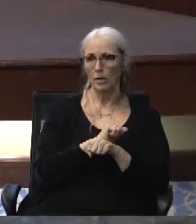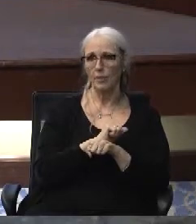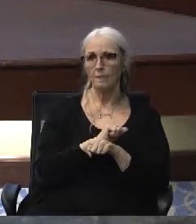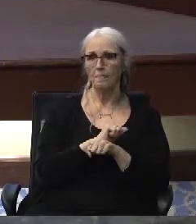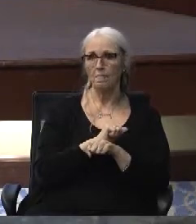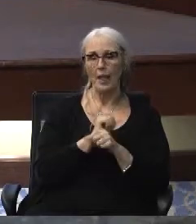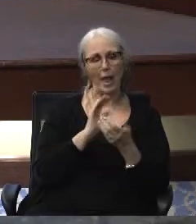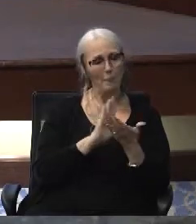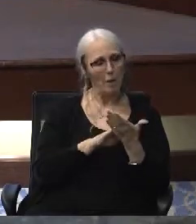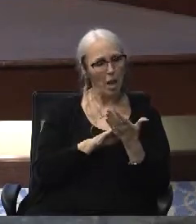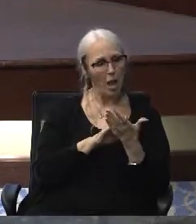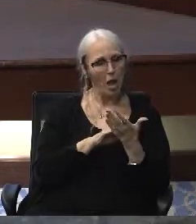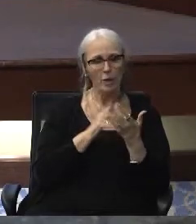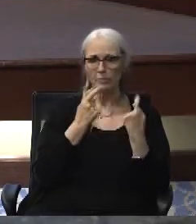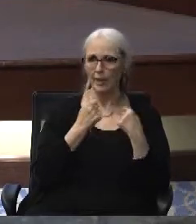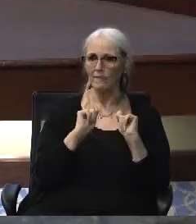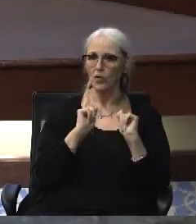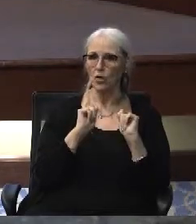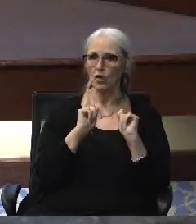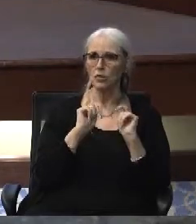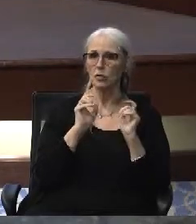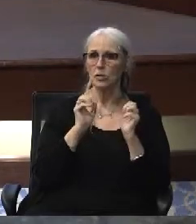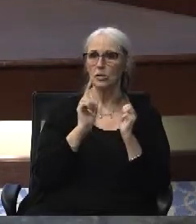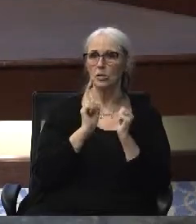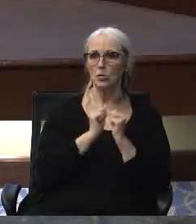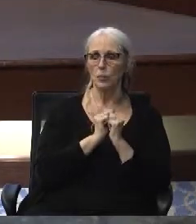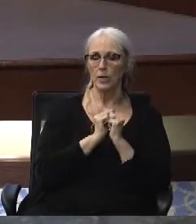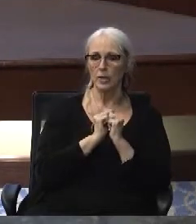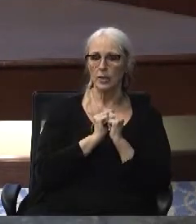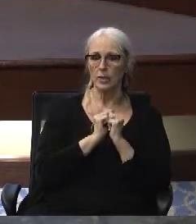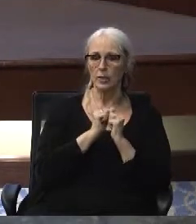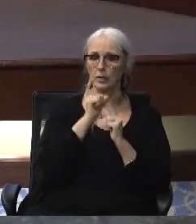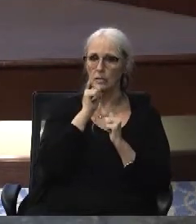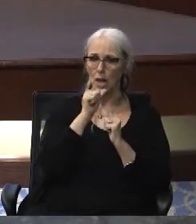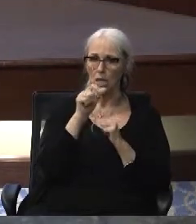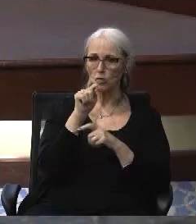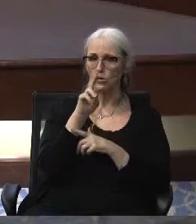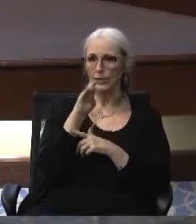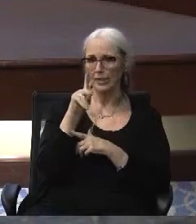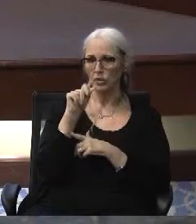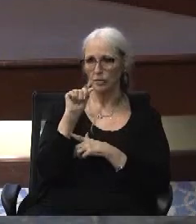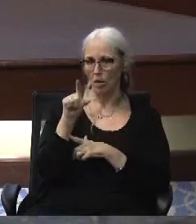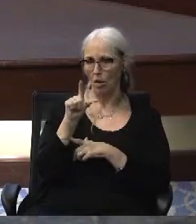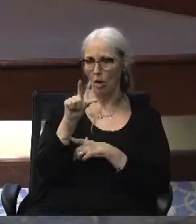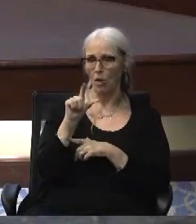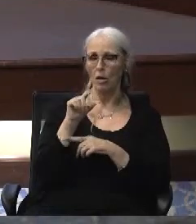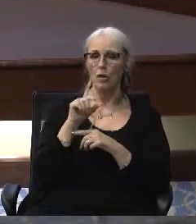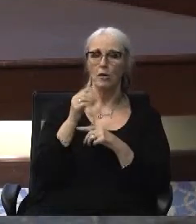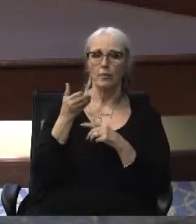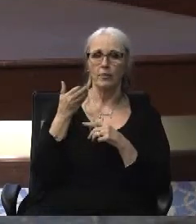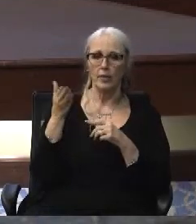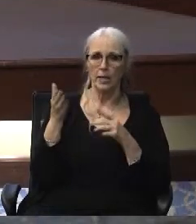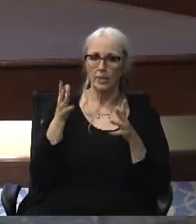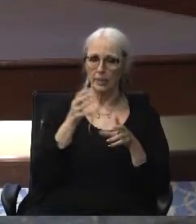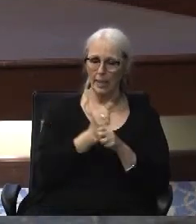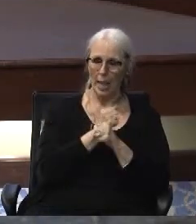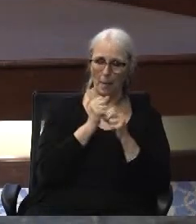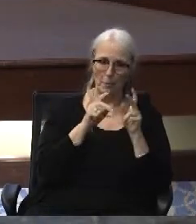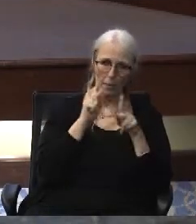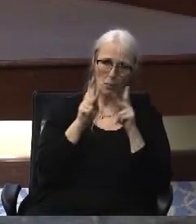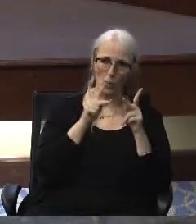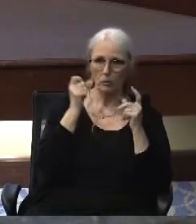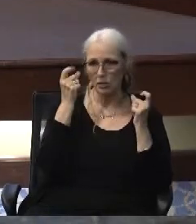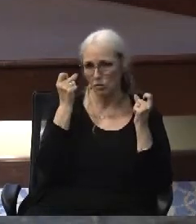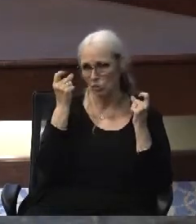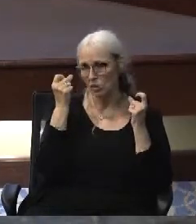I applaud the efforts with the non-traditional methods to get people to